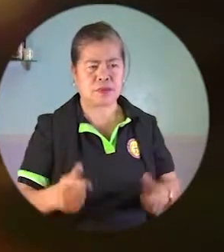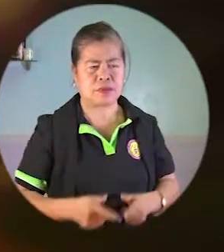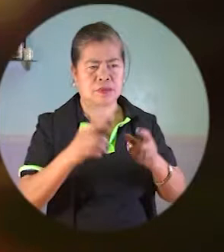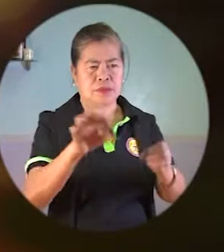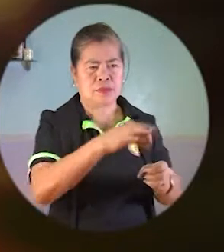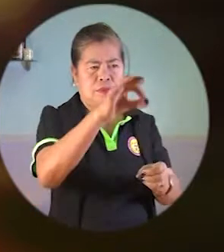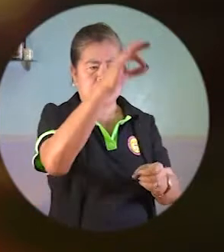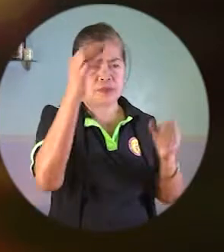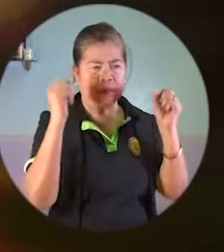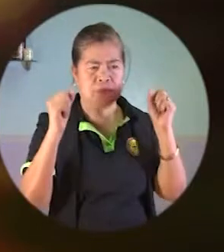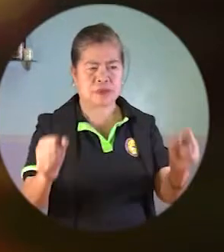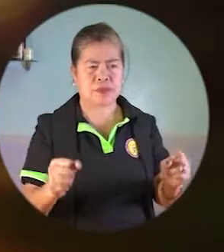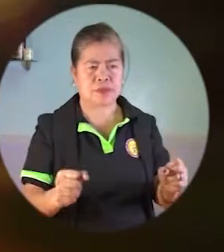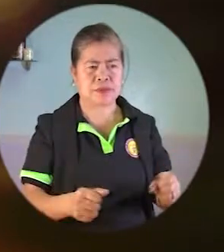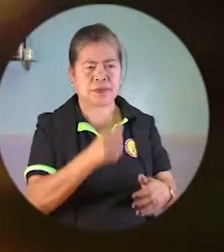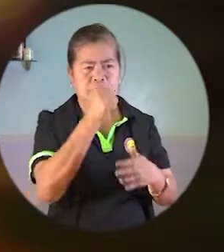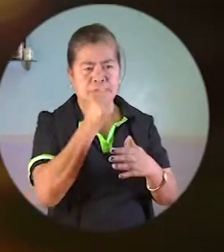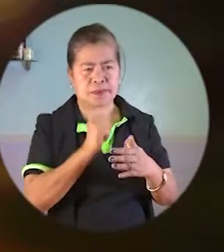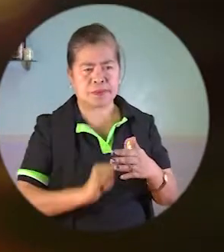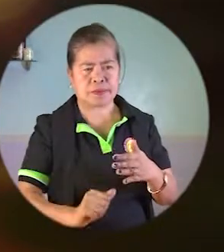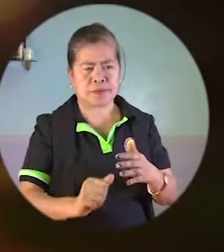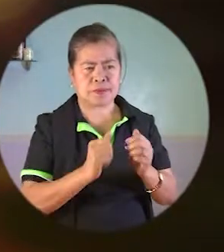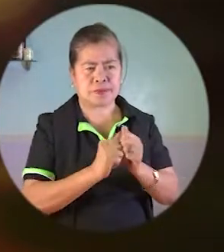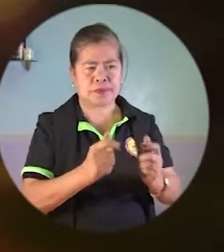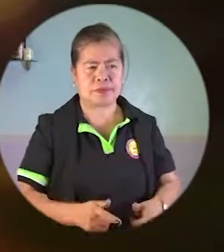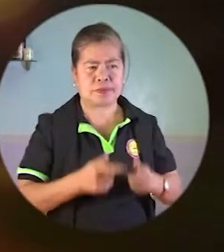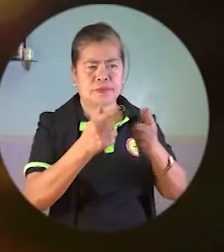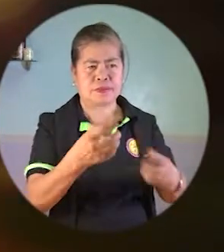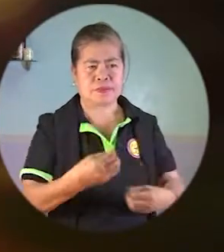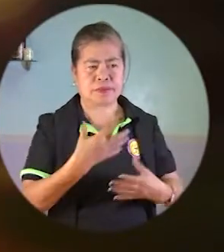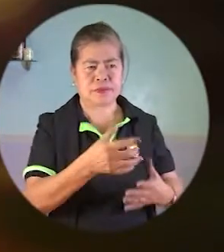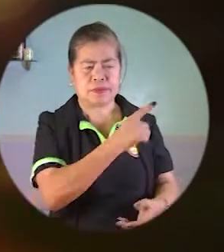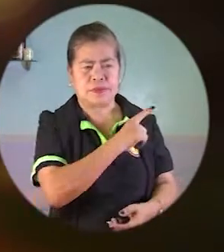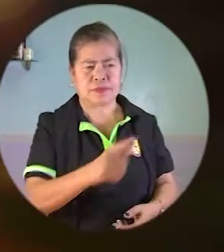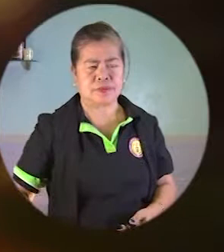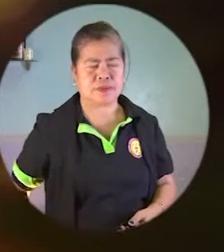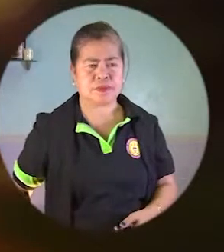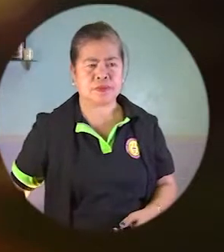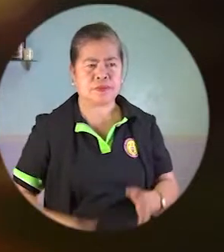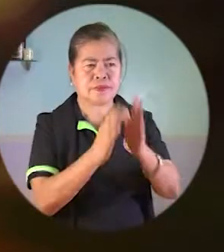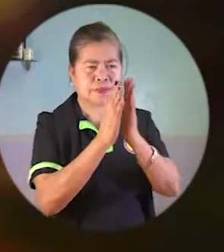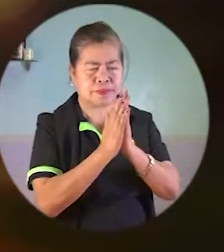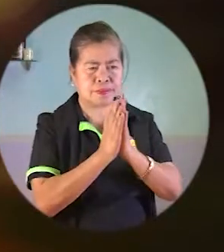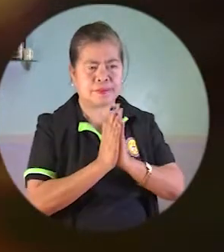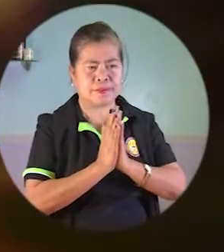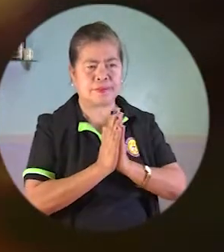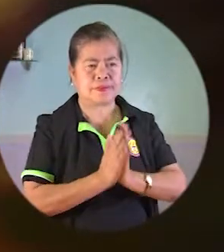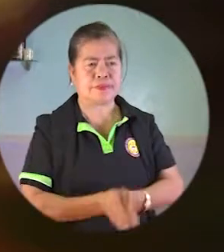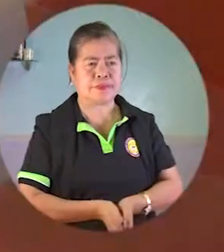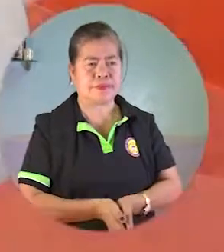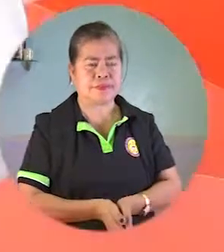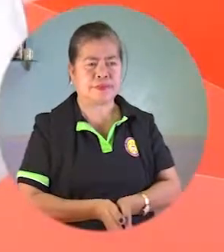strength with the gift of spiritual strength, temperance with the gift of fear of the Lord. Amen.